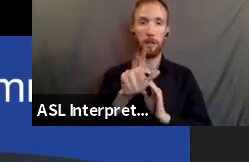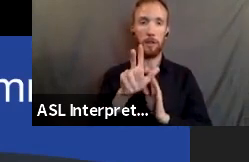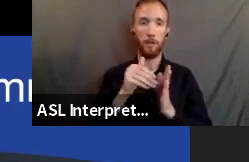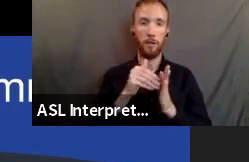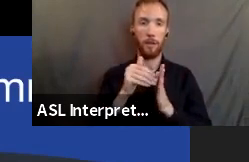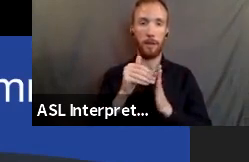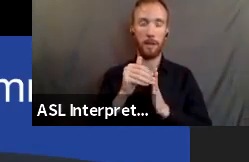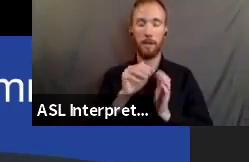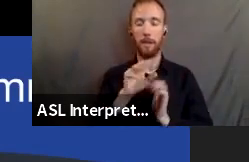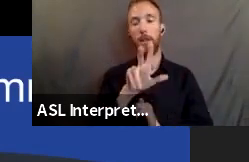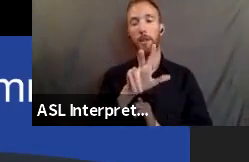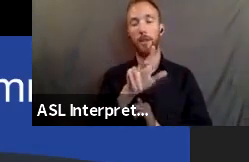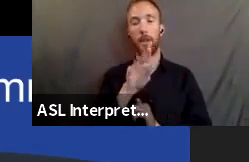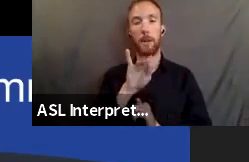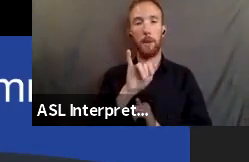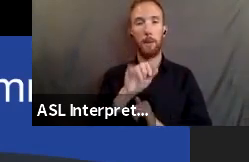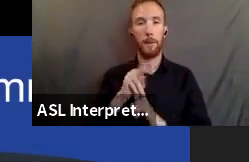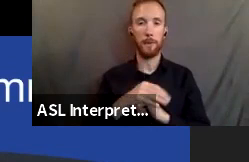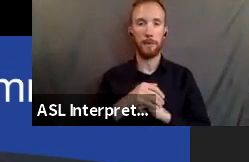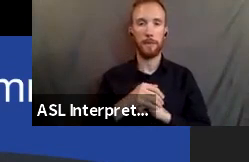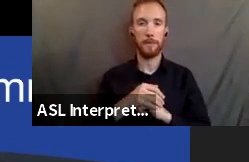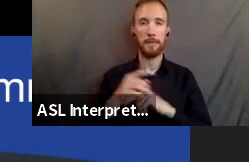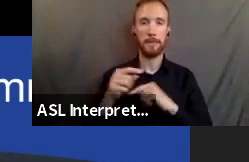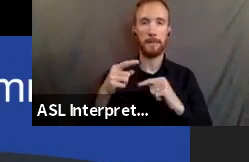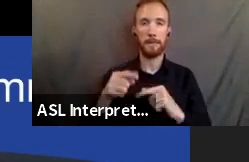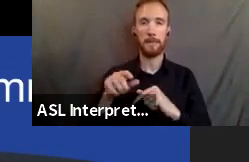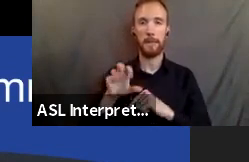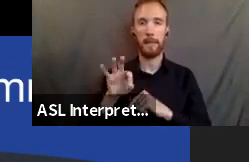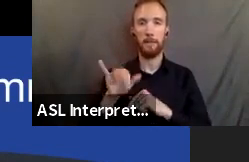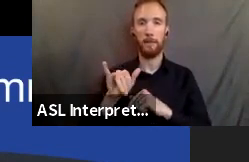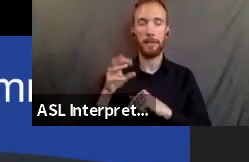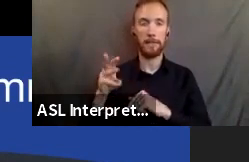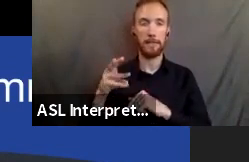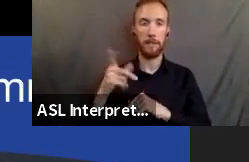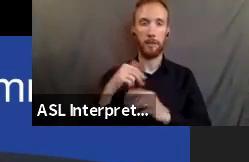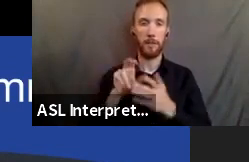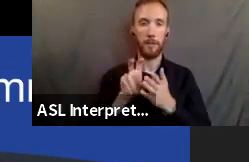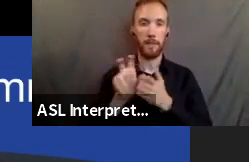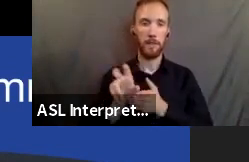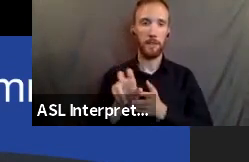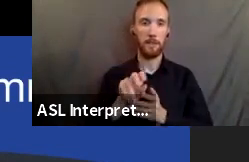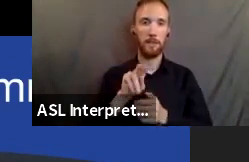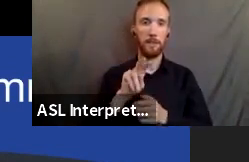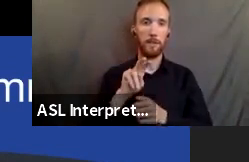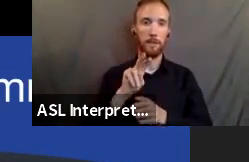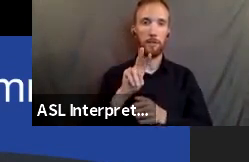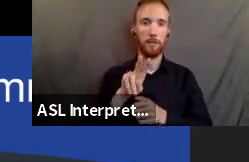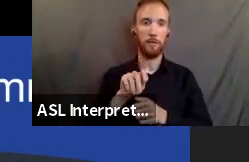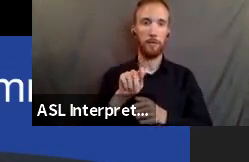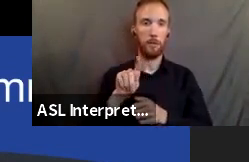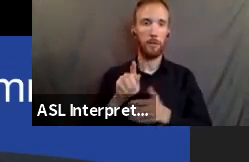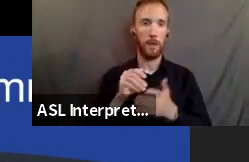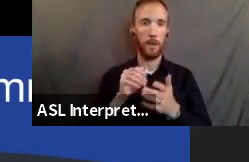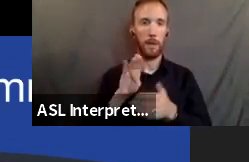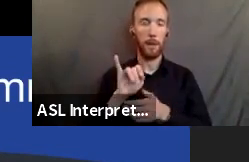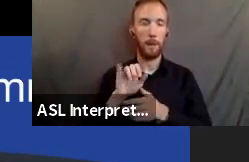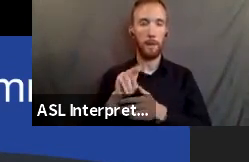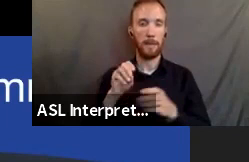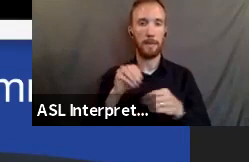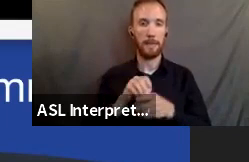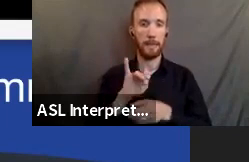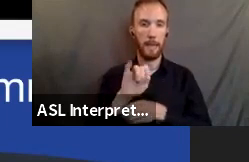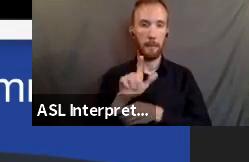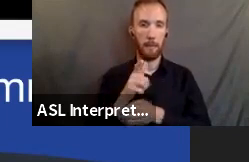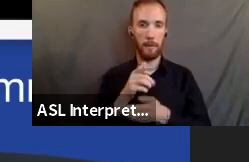since fy 16 cps has invested in over 2.1 billion into capital improvements across the district these projects included major